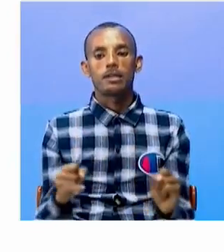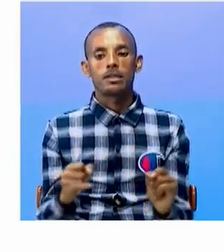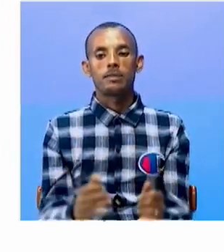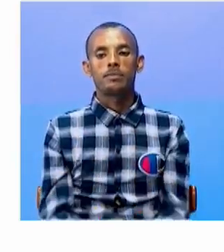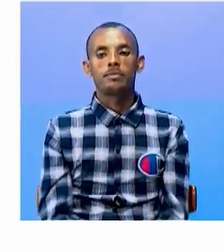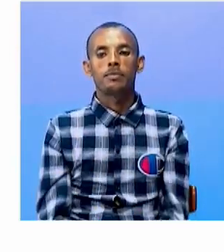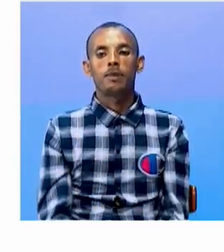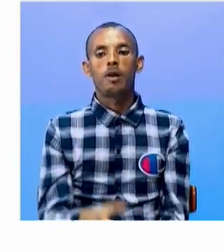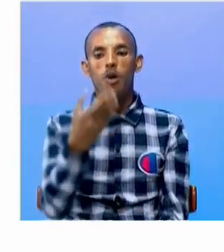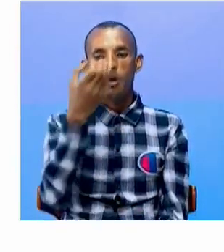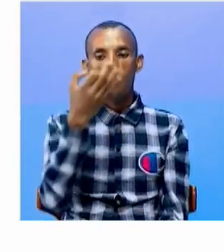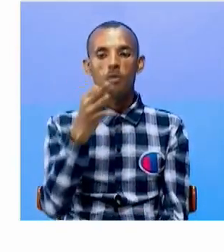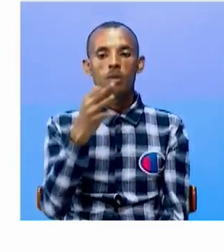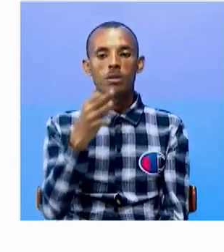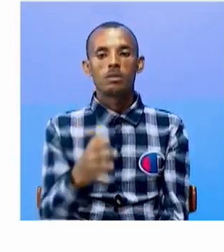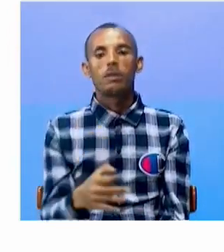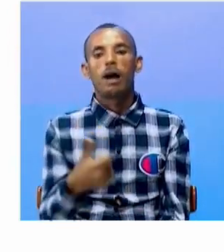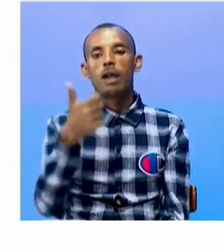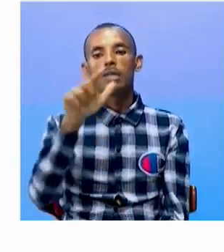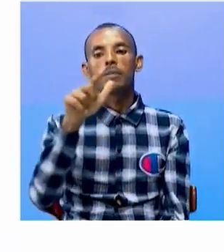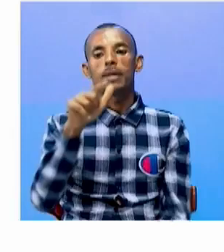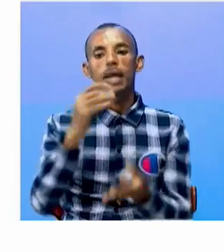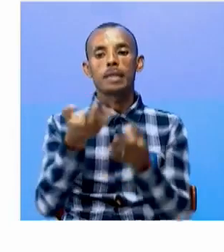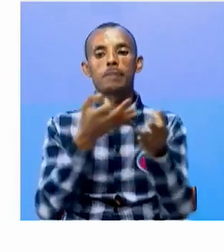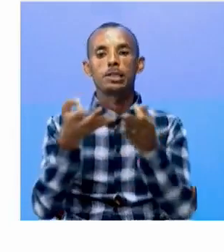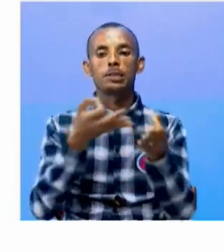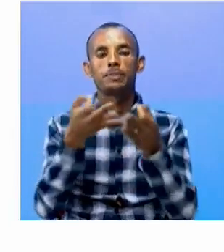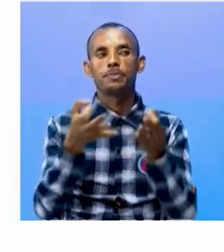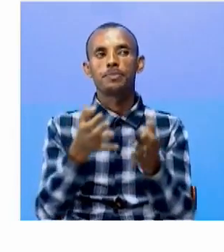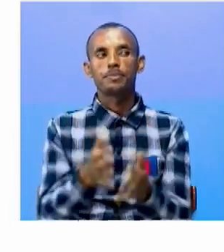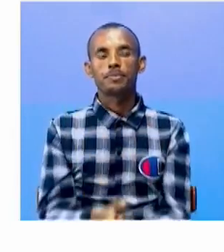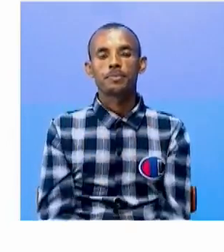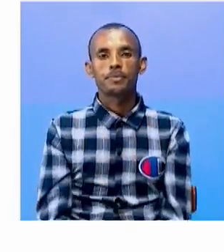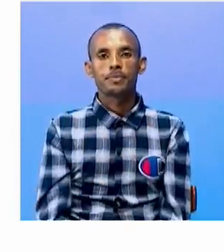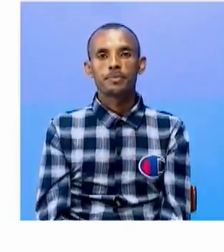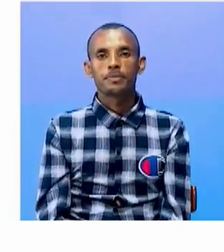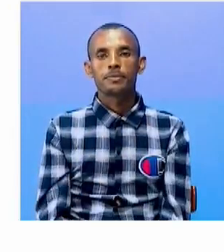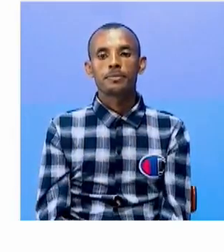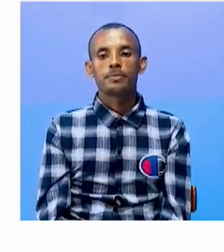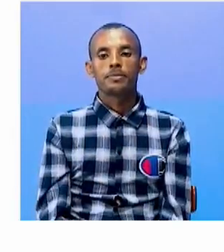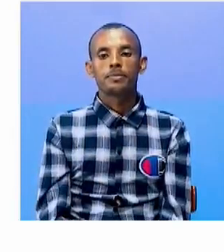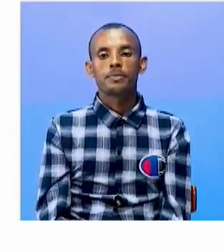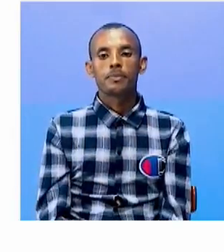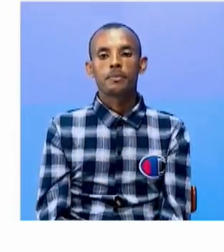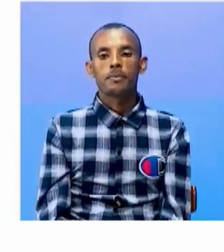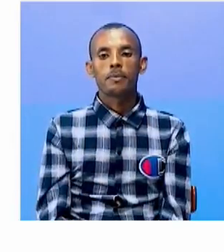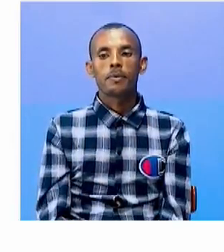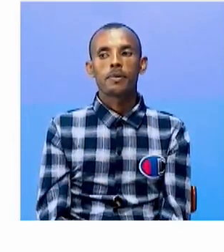algebraic expression.